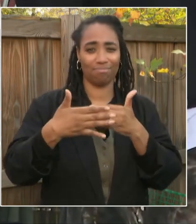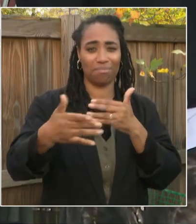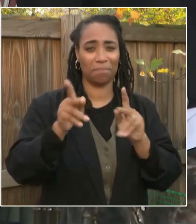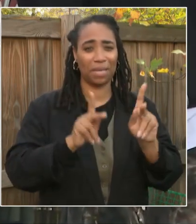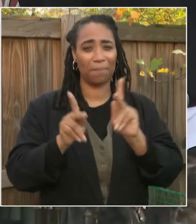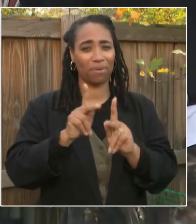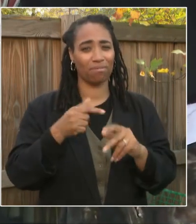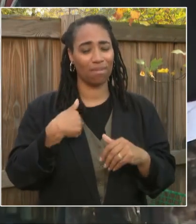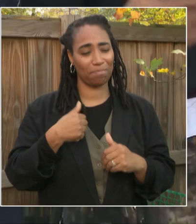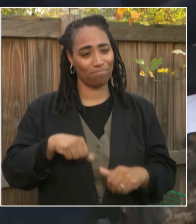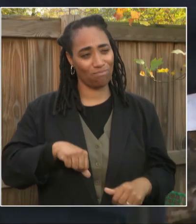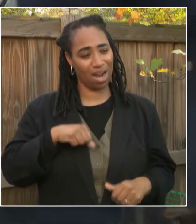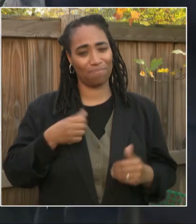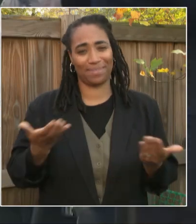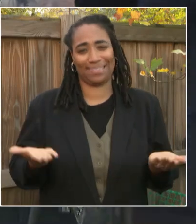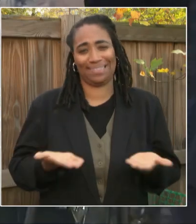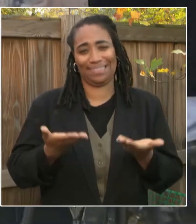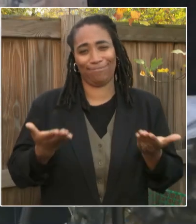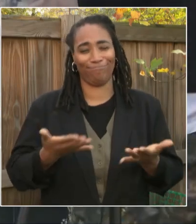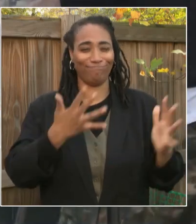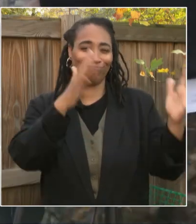today.